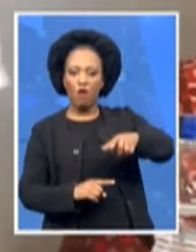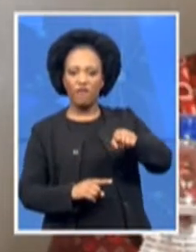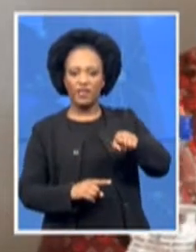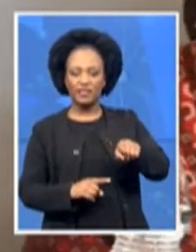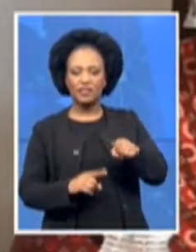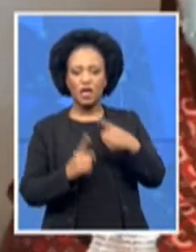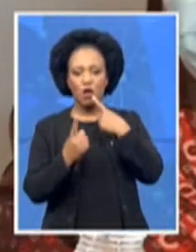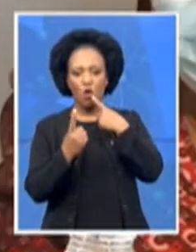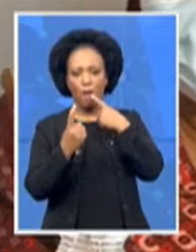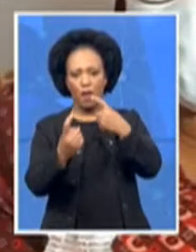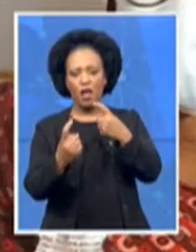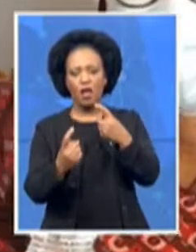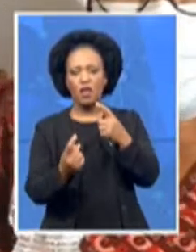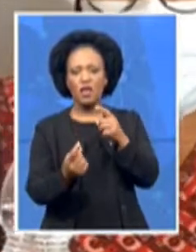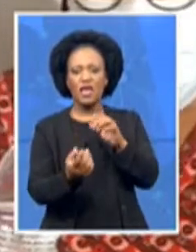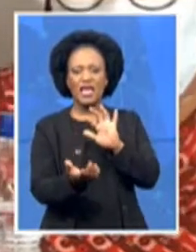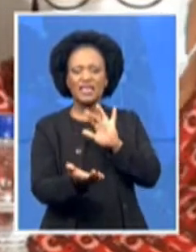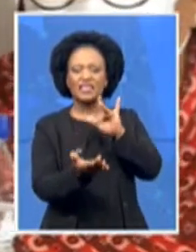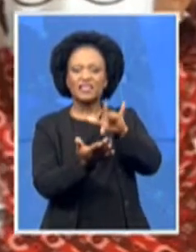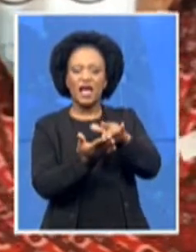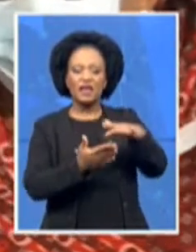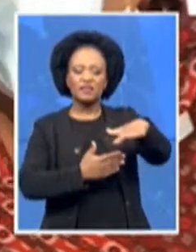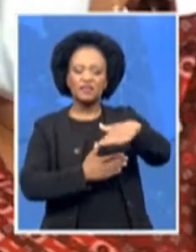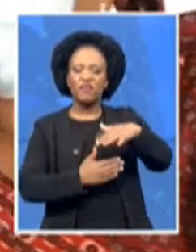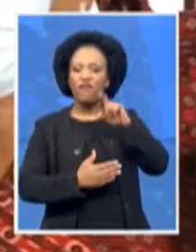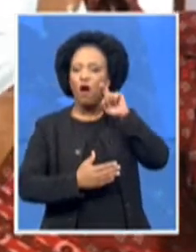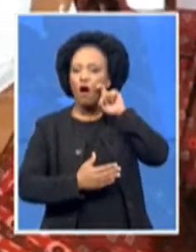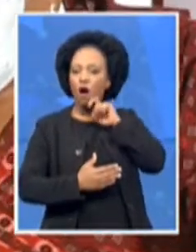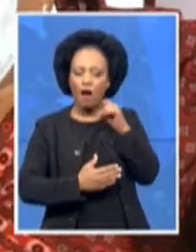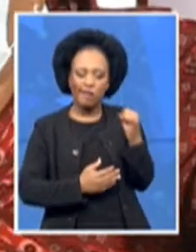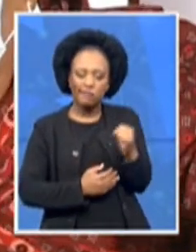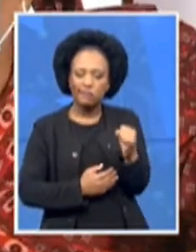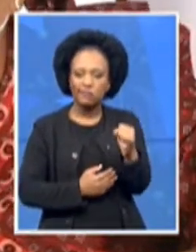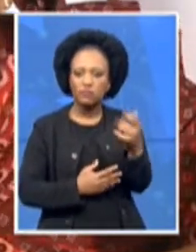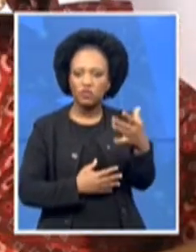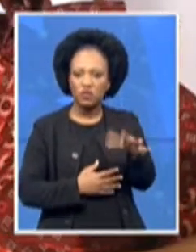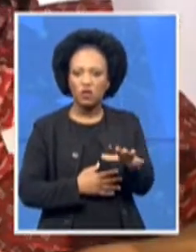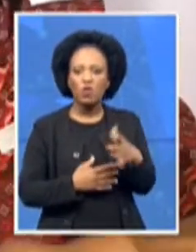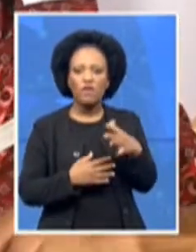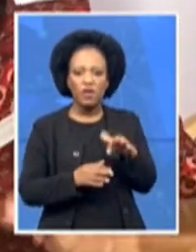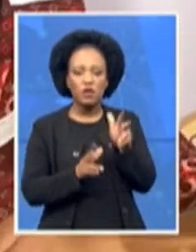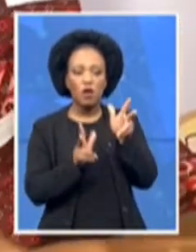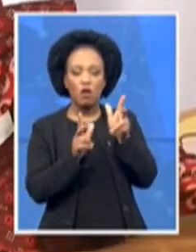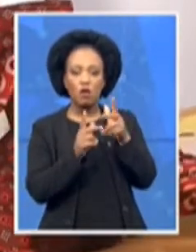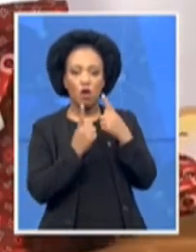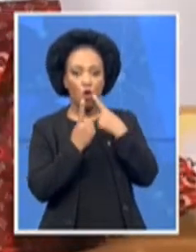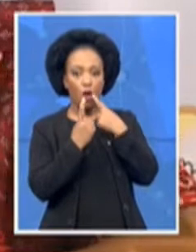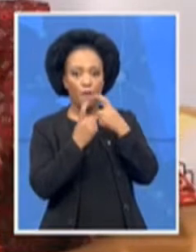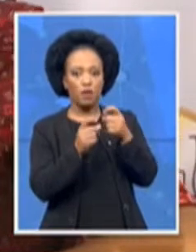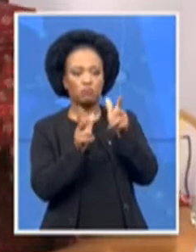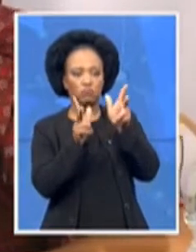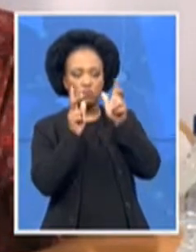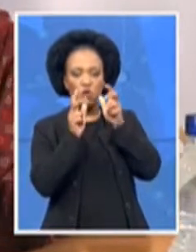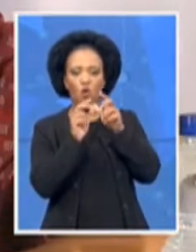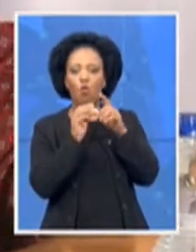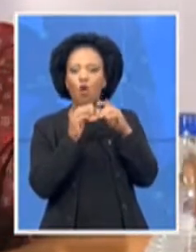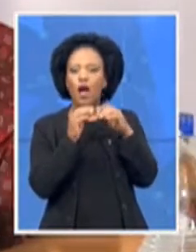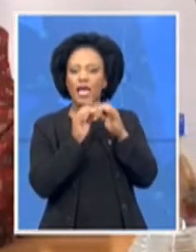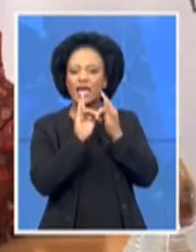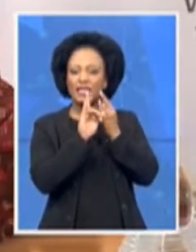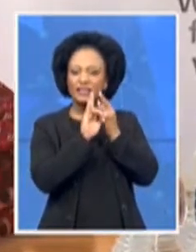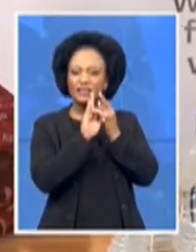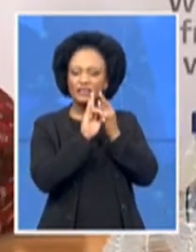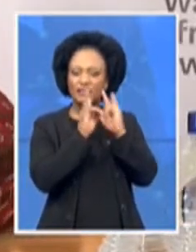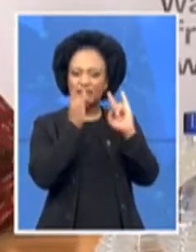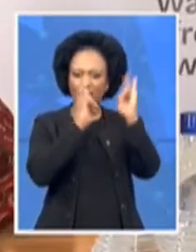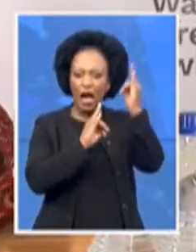Mm. We actually received that complaint, and it was in smaller town of Tweespruit. But what we are doing right now,